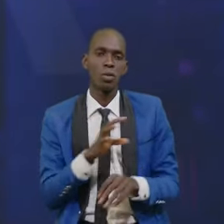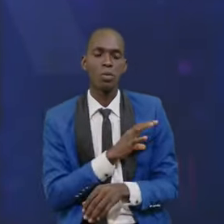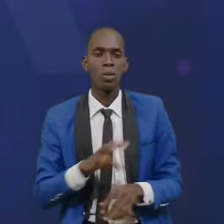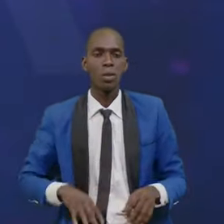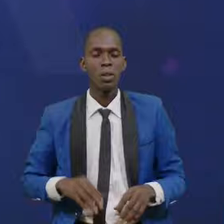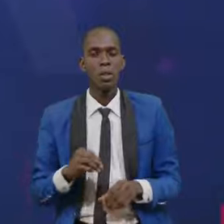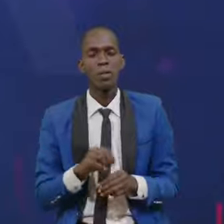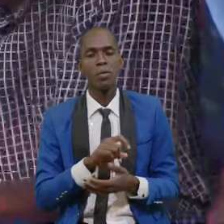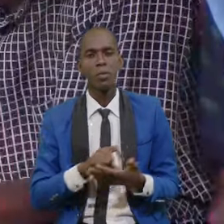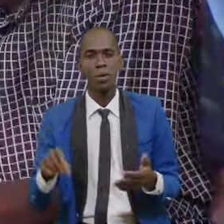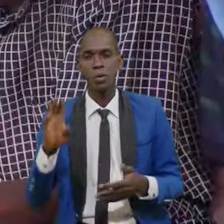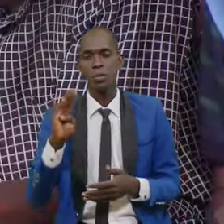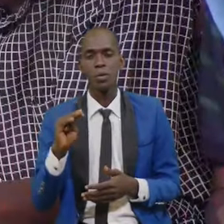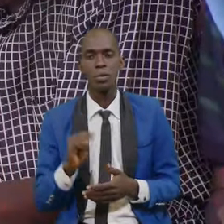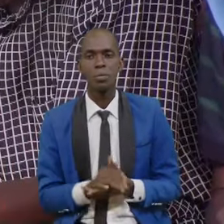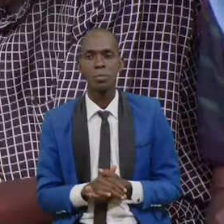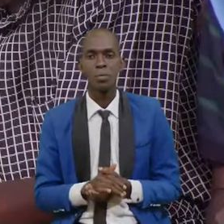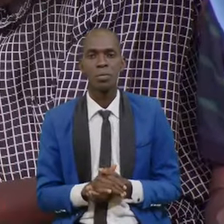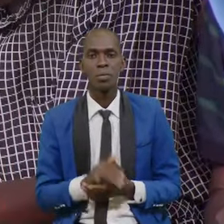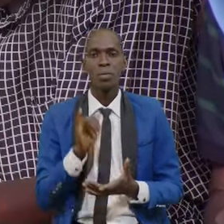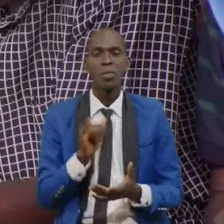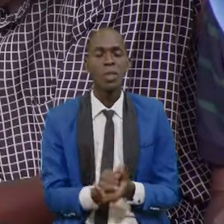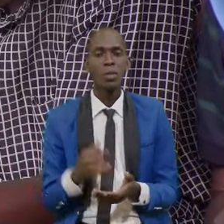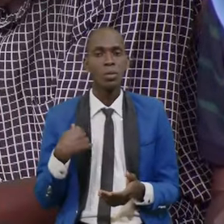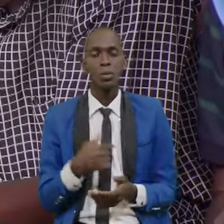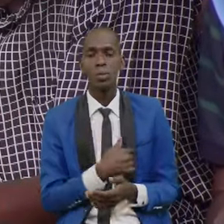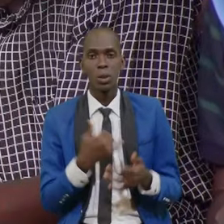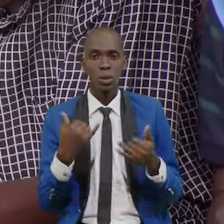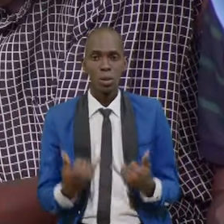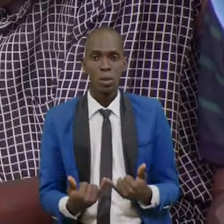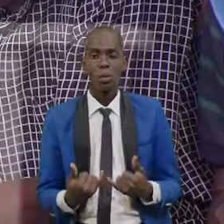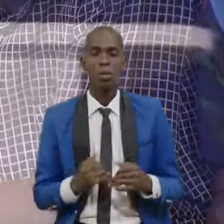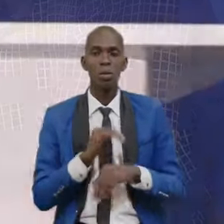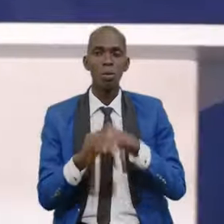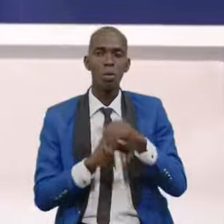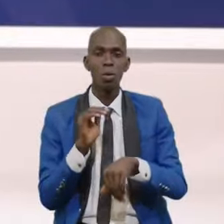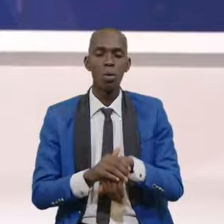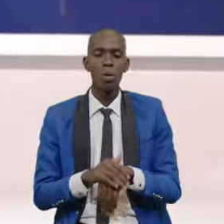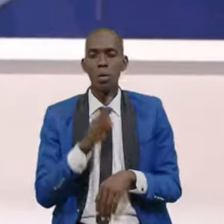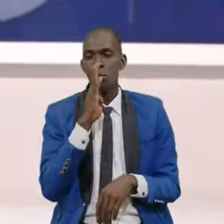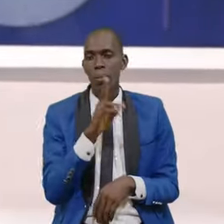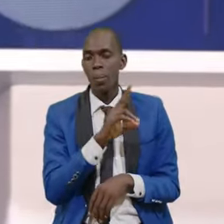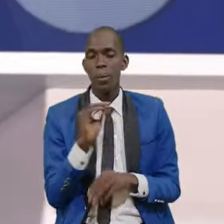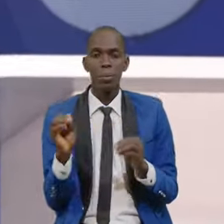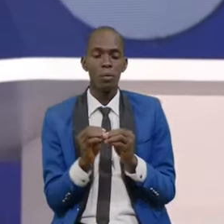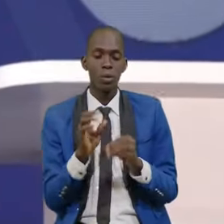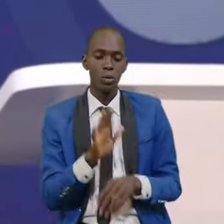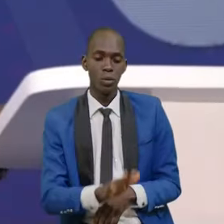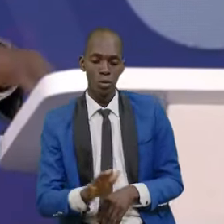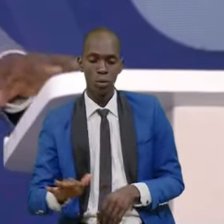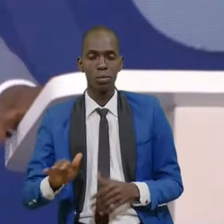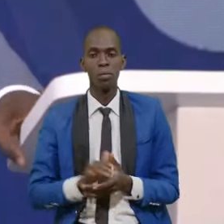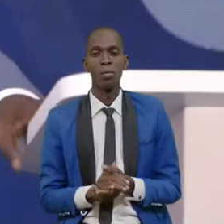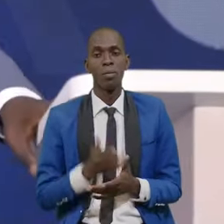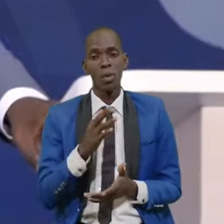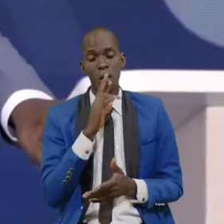In verse 14, that we henceforth be no more children, that the people we minister